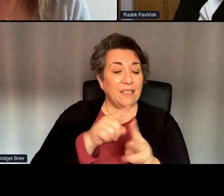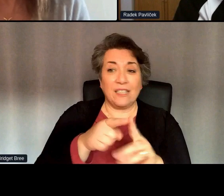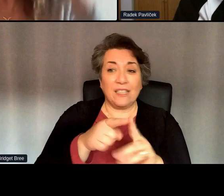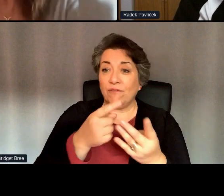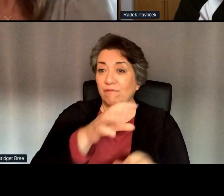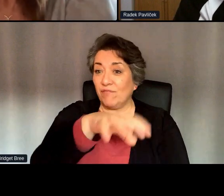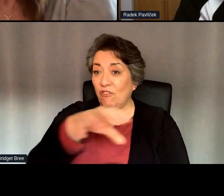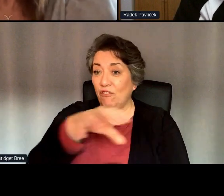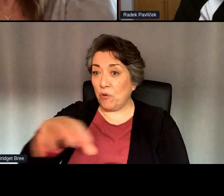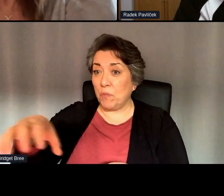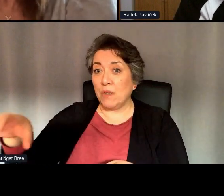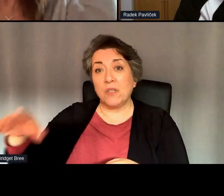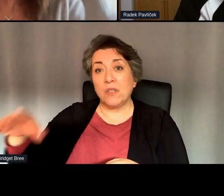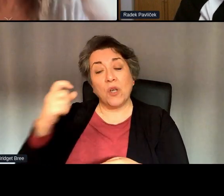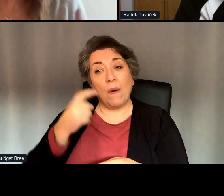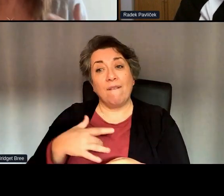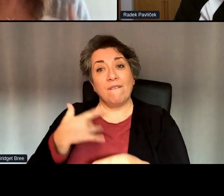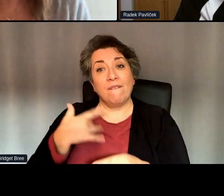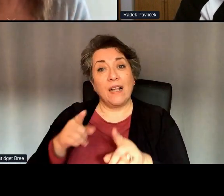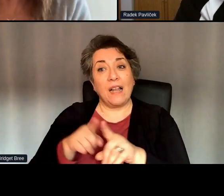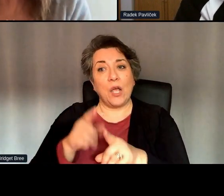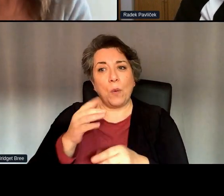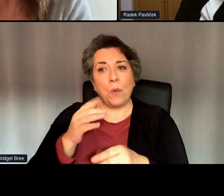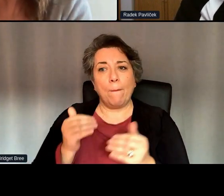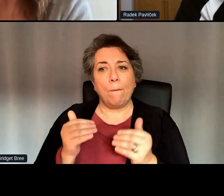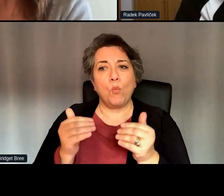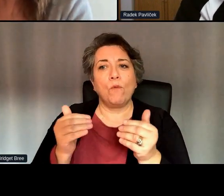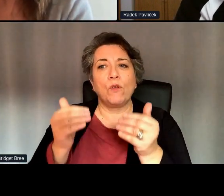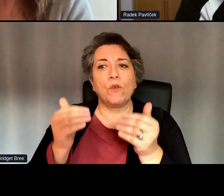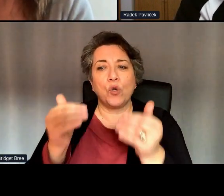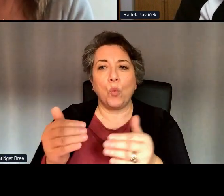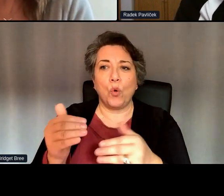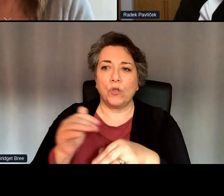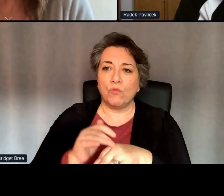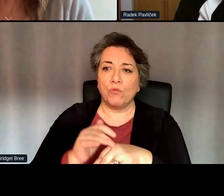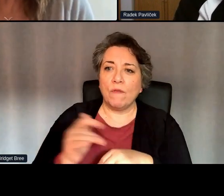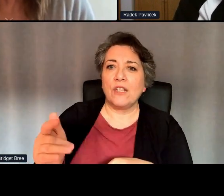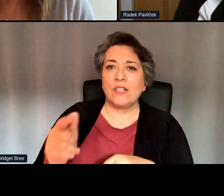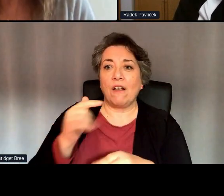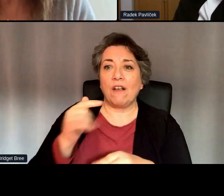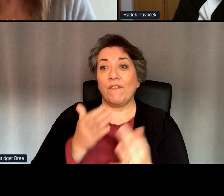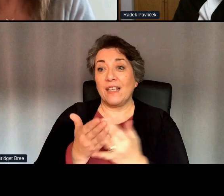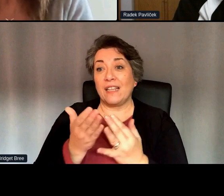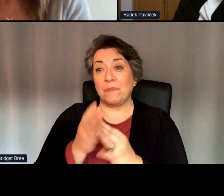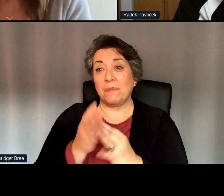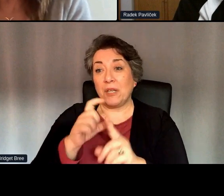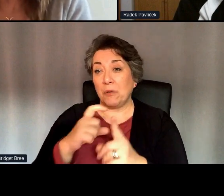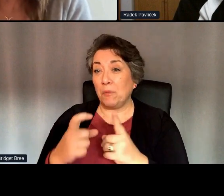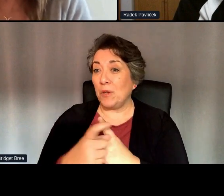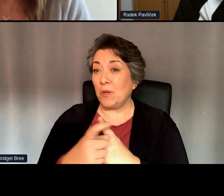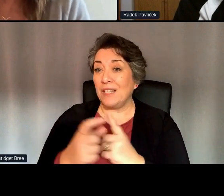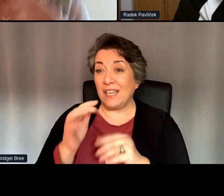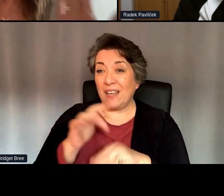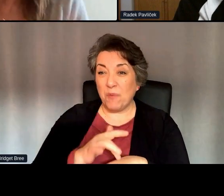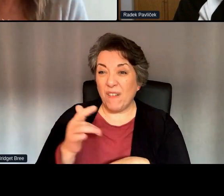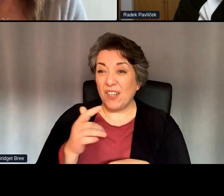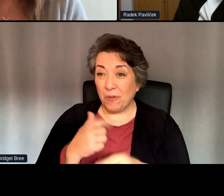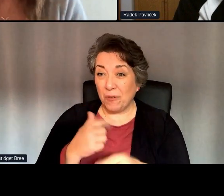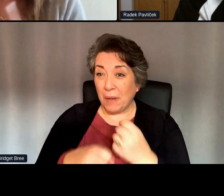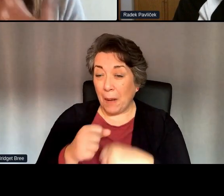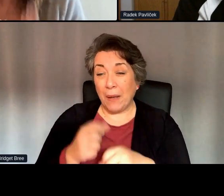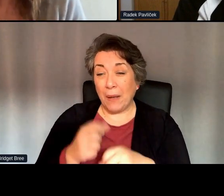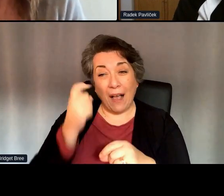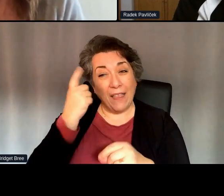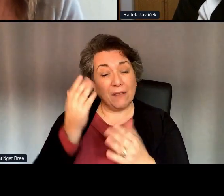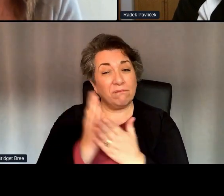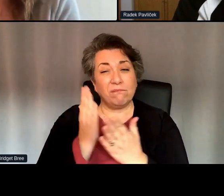moving towards a professionalization of the accessibility community, which I think is really, really good for people with